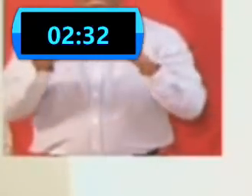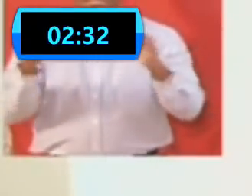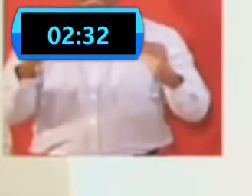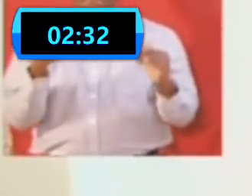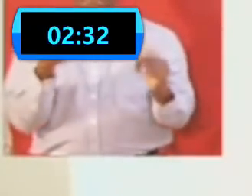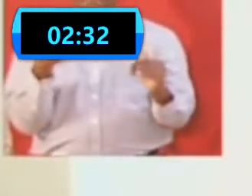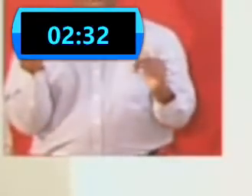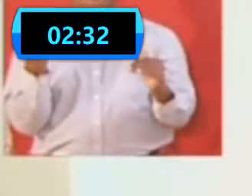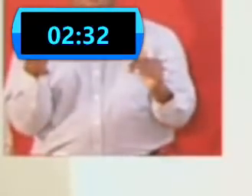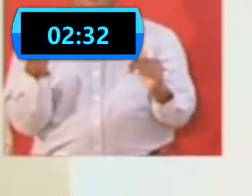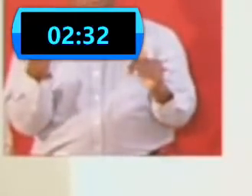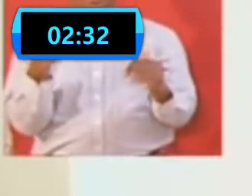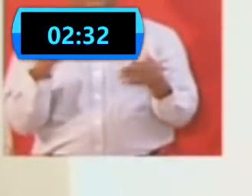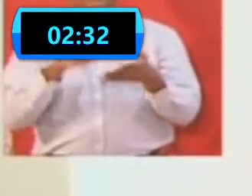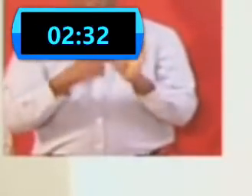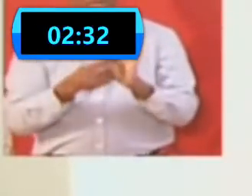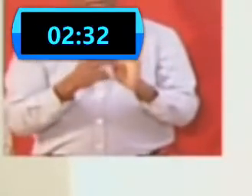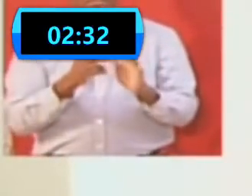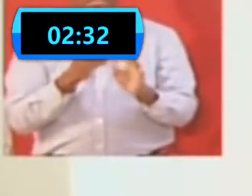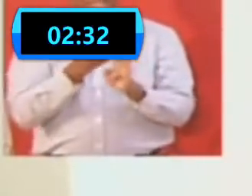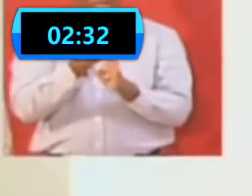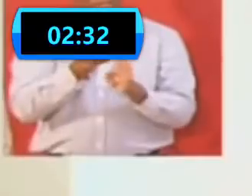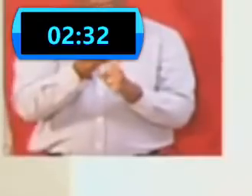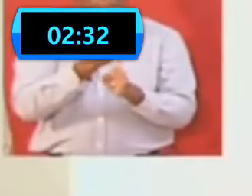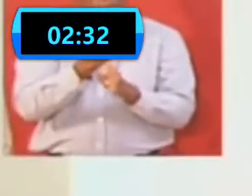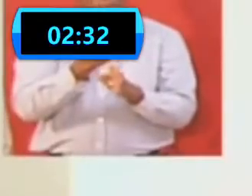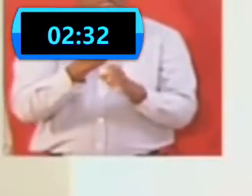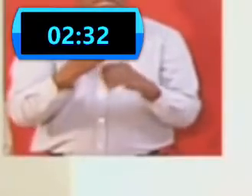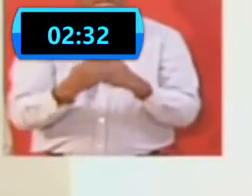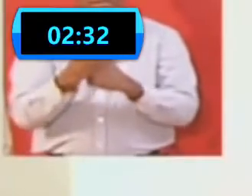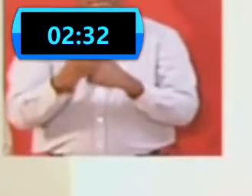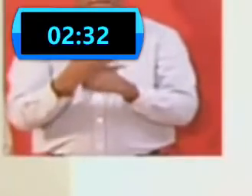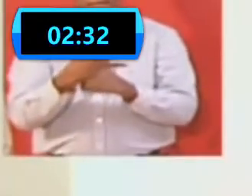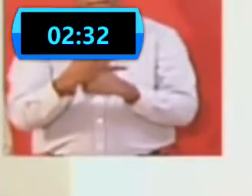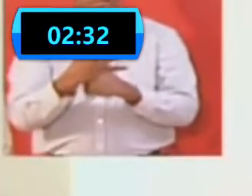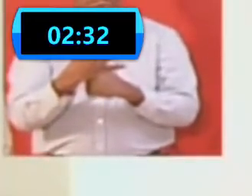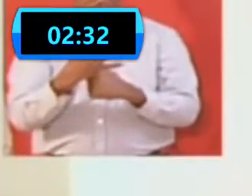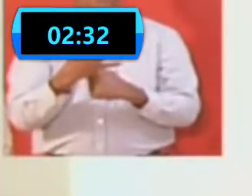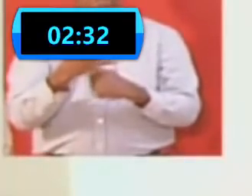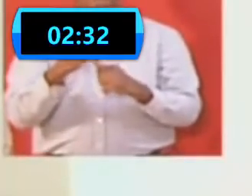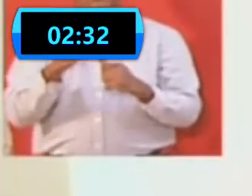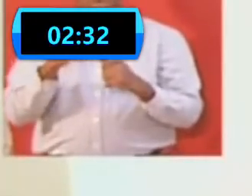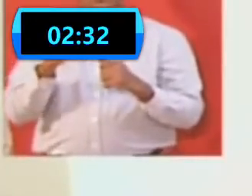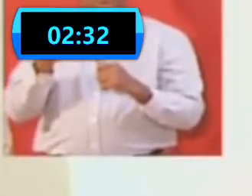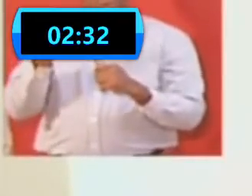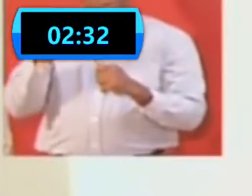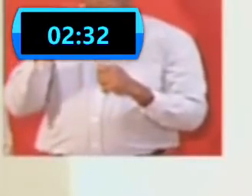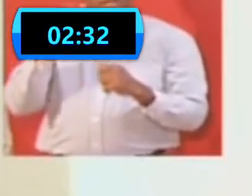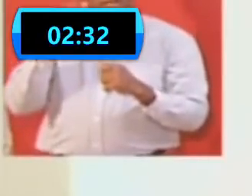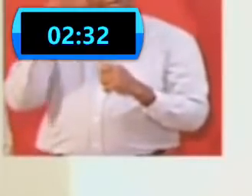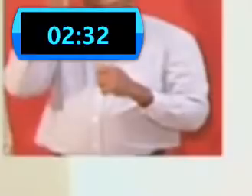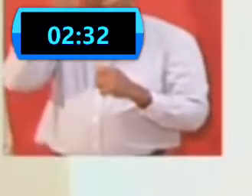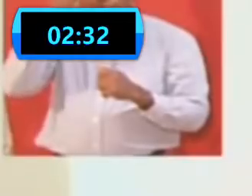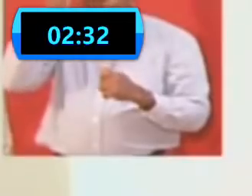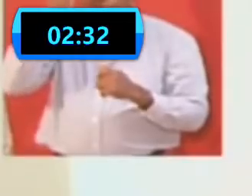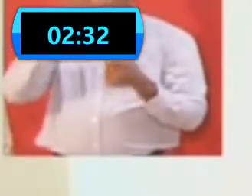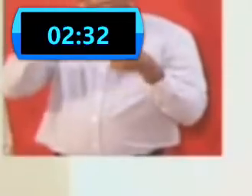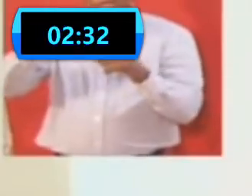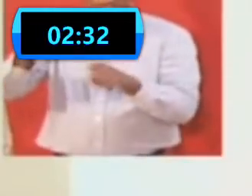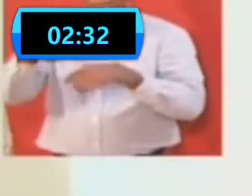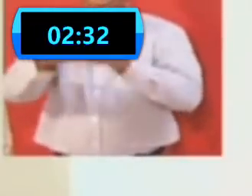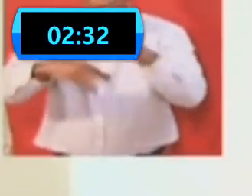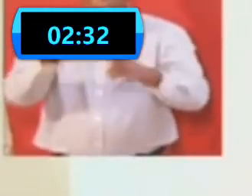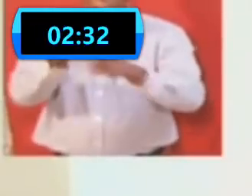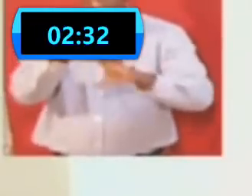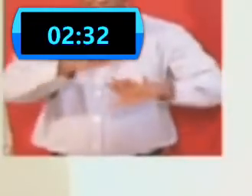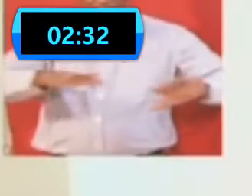advised by the experts who look at the whole world's program and give a worldview is that as we're coming out of periods of